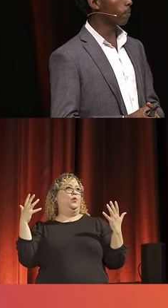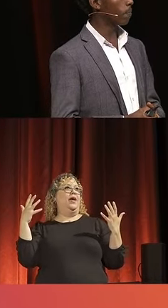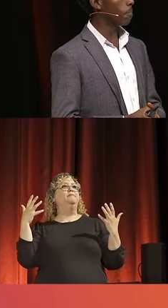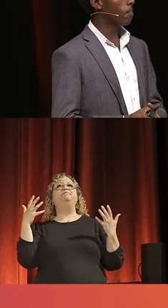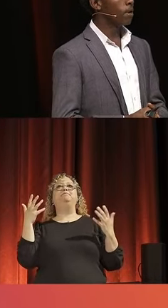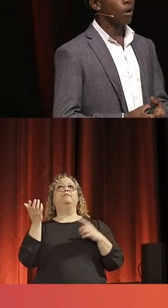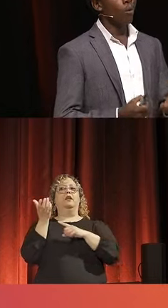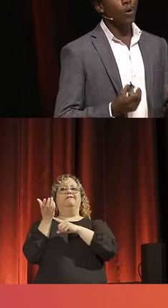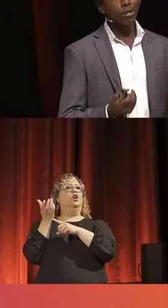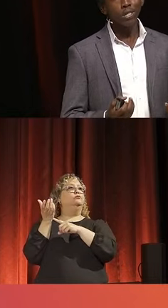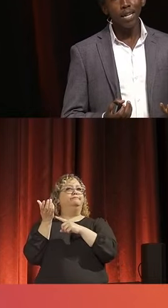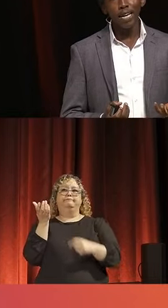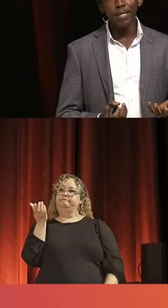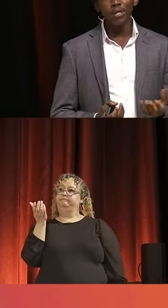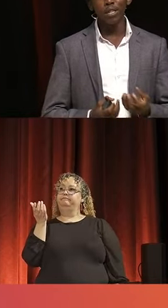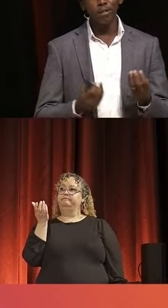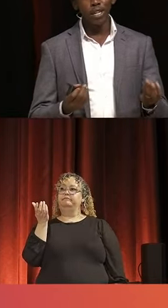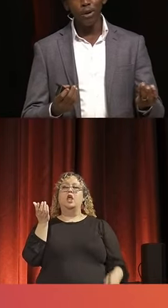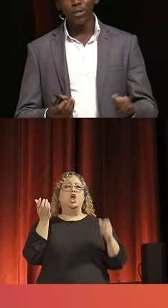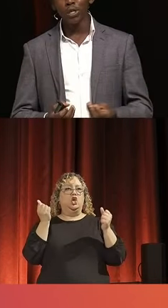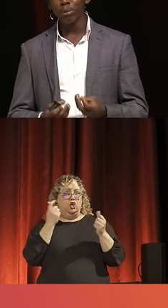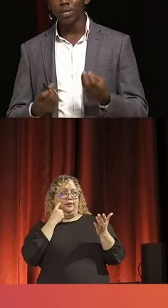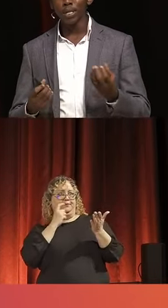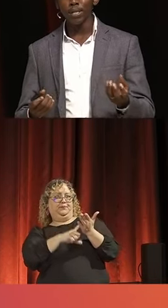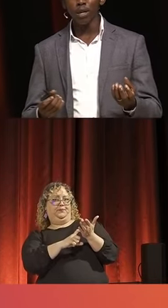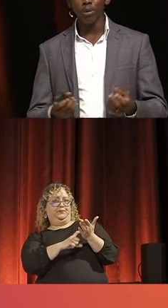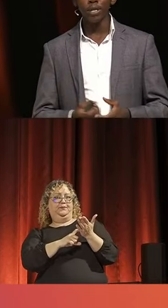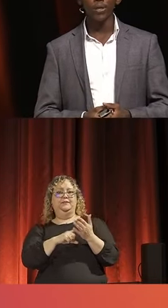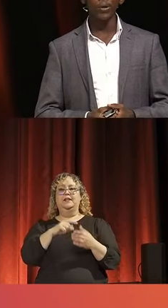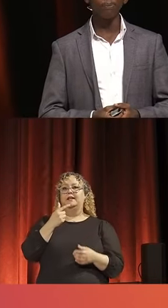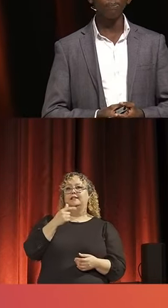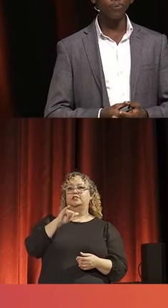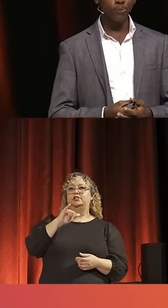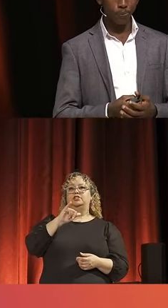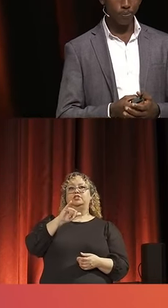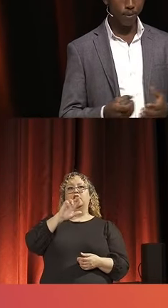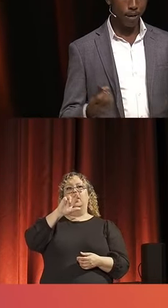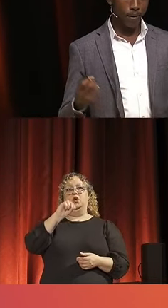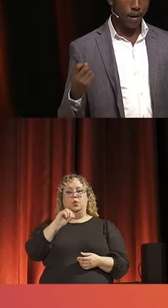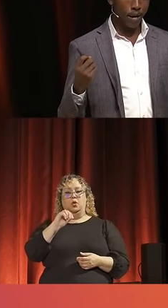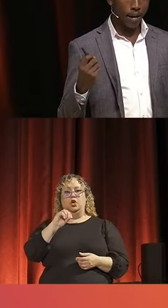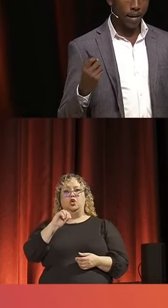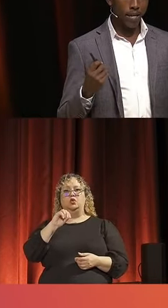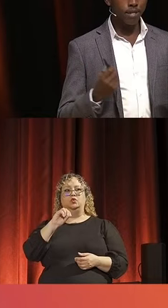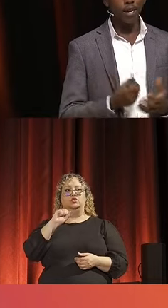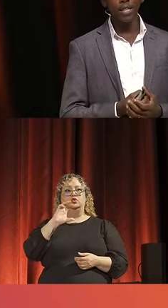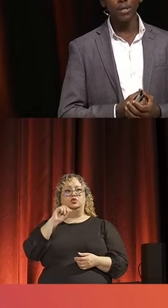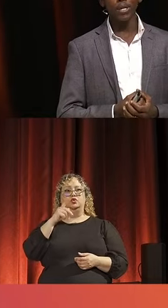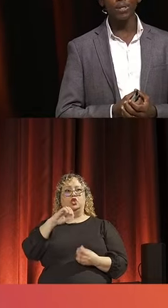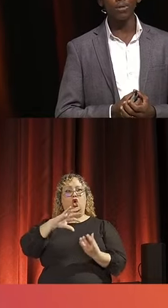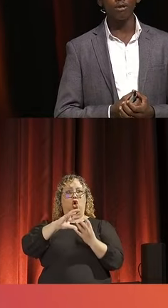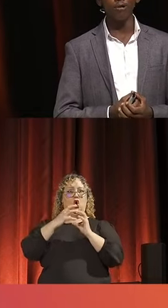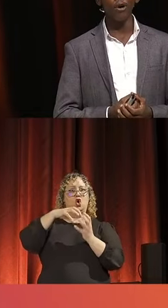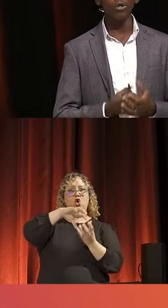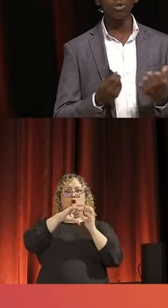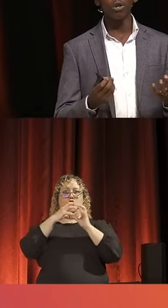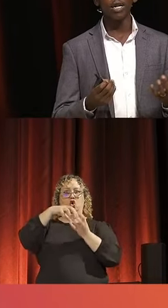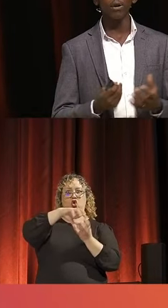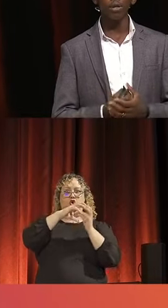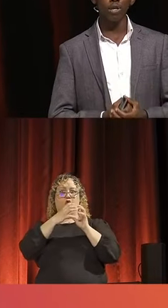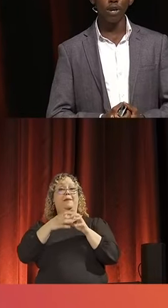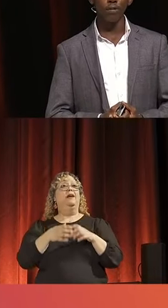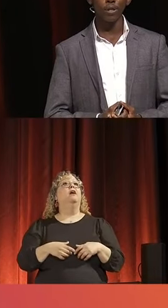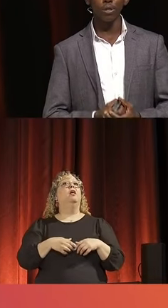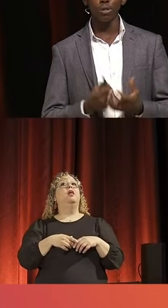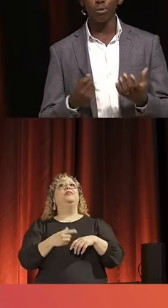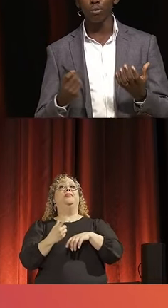smartphone. We utilized the gyroscopes, the accelerometer, and other sensors in the phone to track how